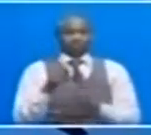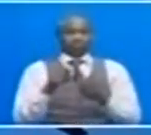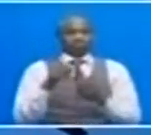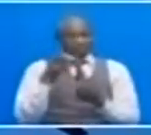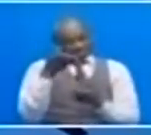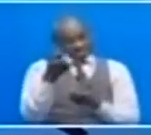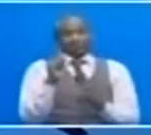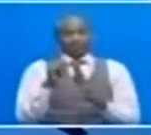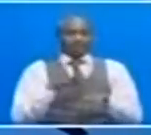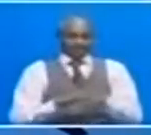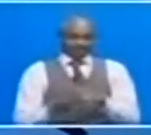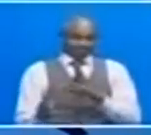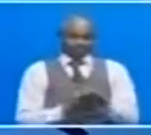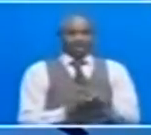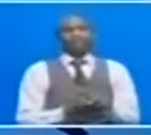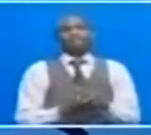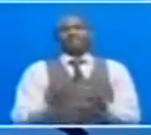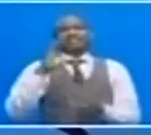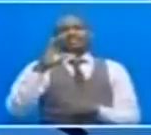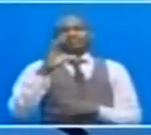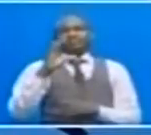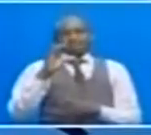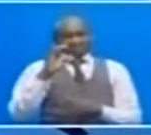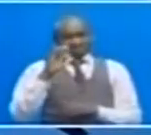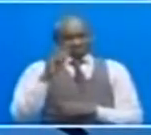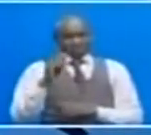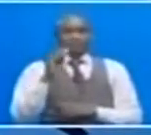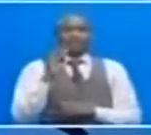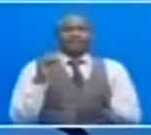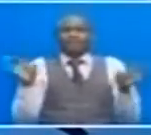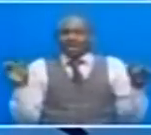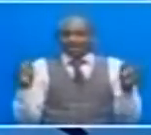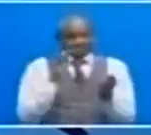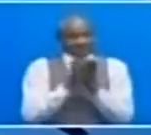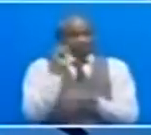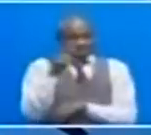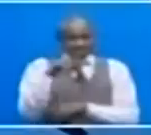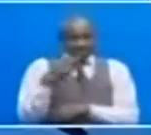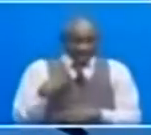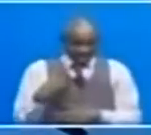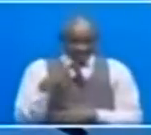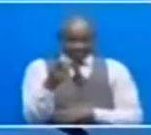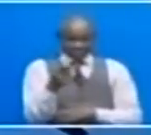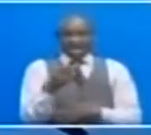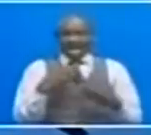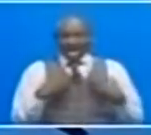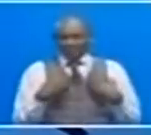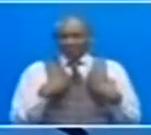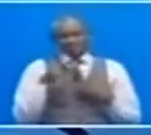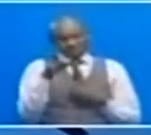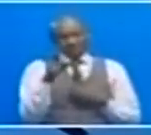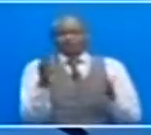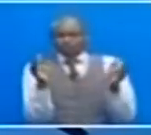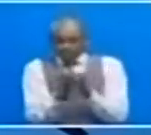www.standardmedia.co.ke. And moving on, Barclays Bank of Kenya has unveiled a 30 billion shillings loan kitty to boost the financial capacity of Kenya's small and